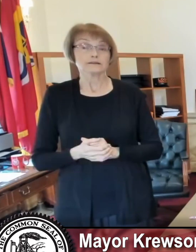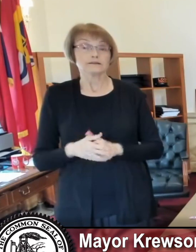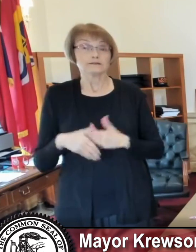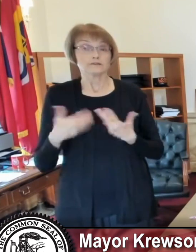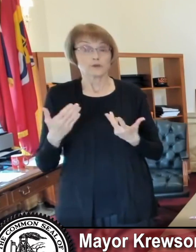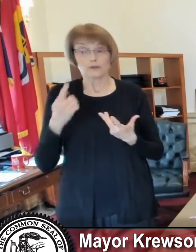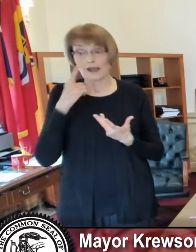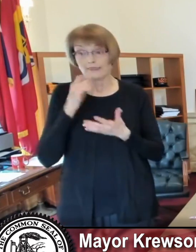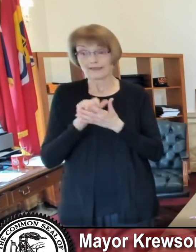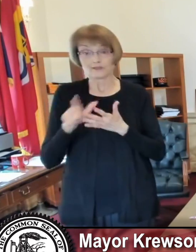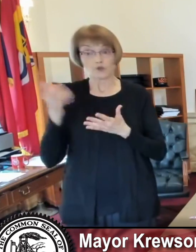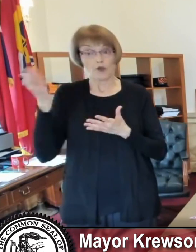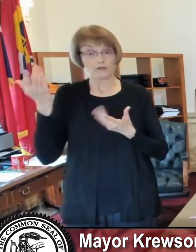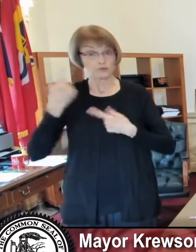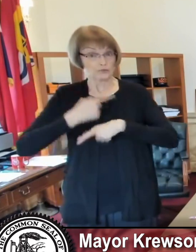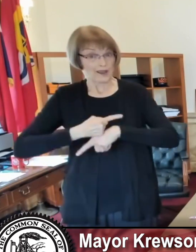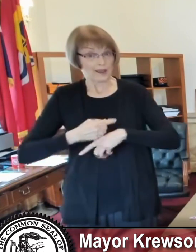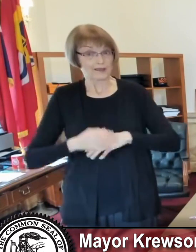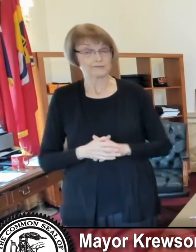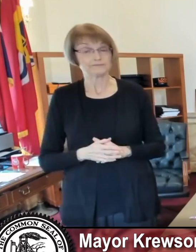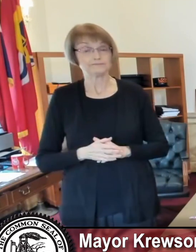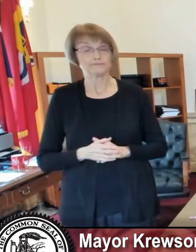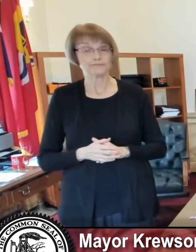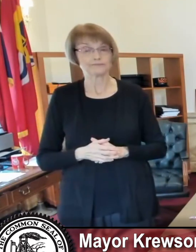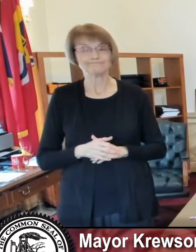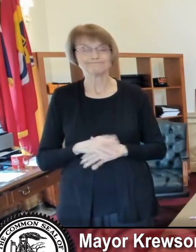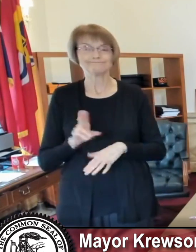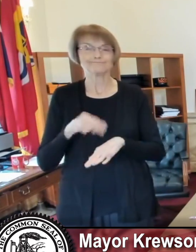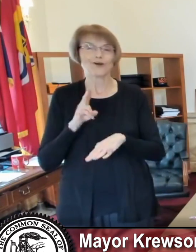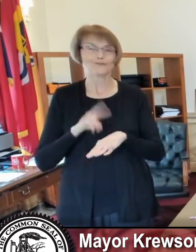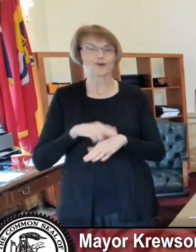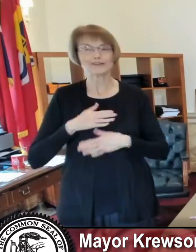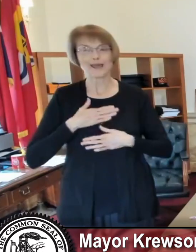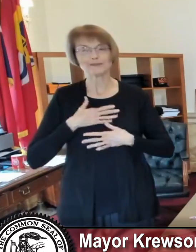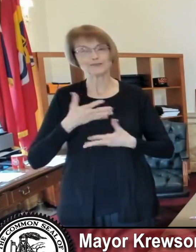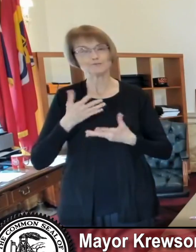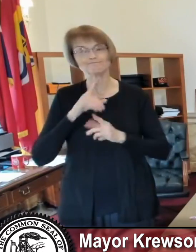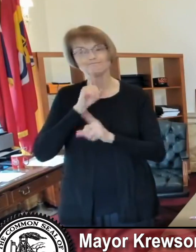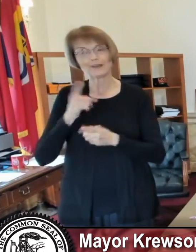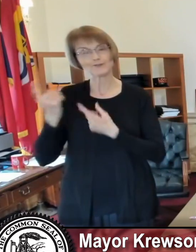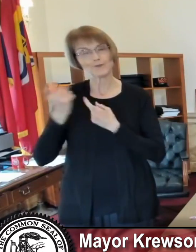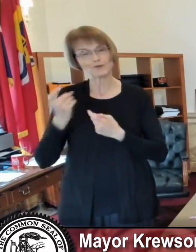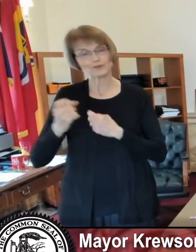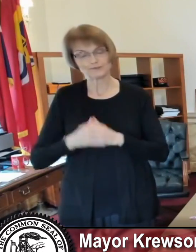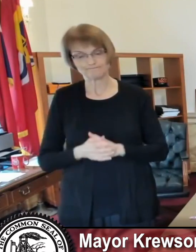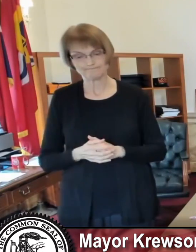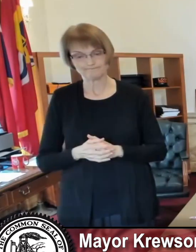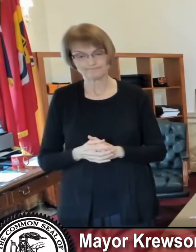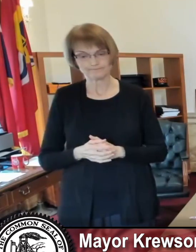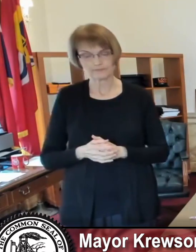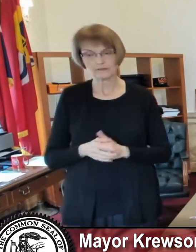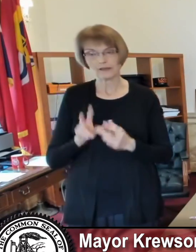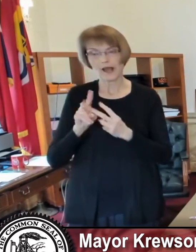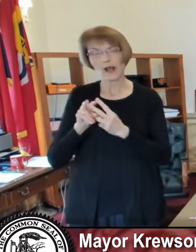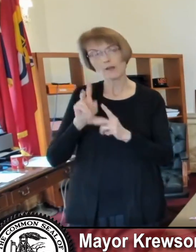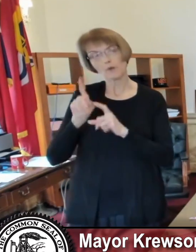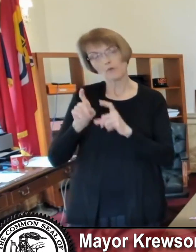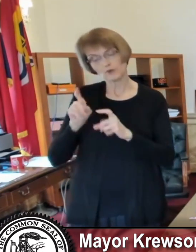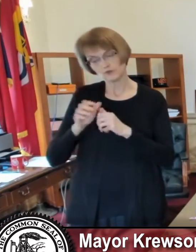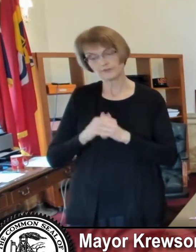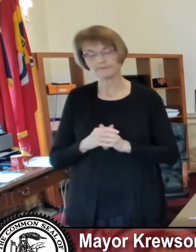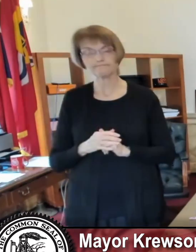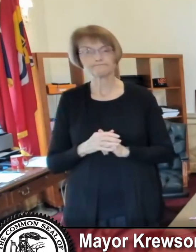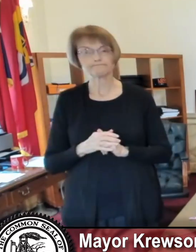I think that's all I have for today, but certainly happy to take your questions. A couple of questions.